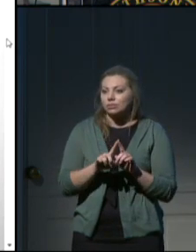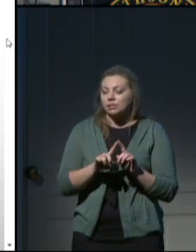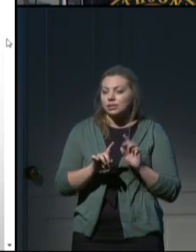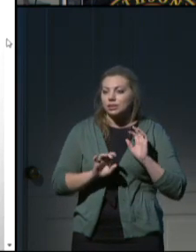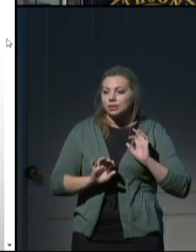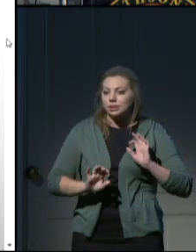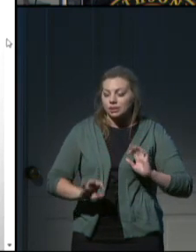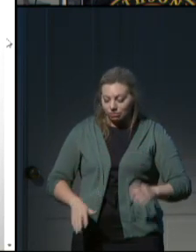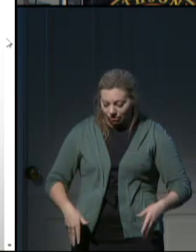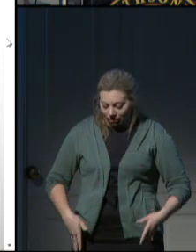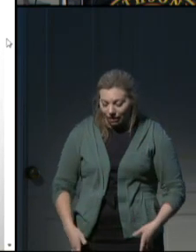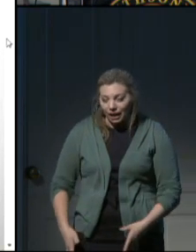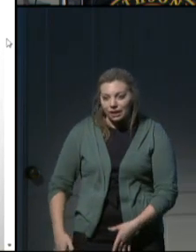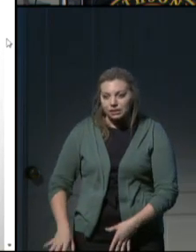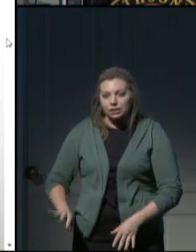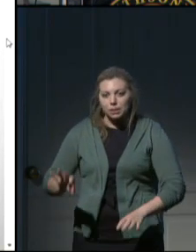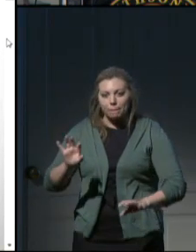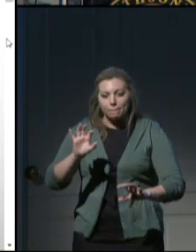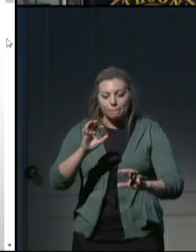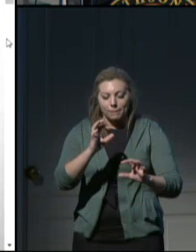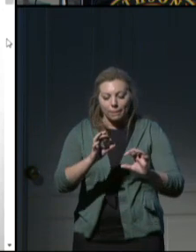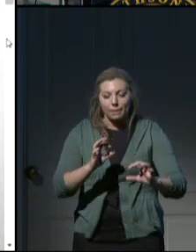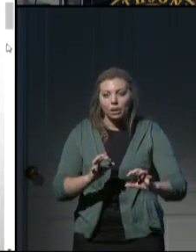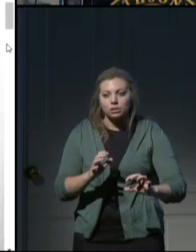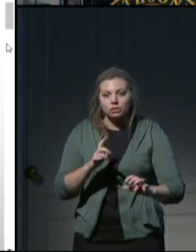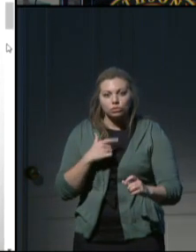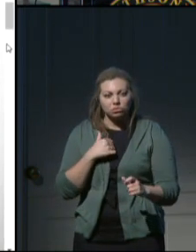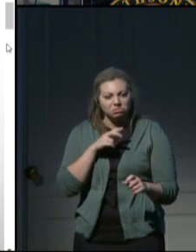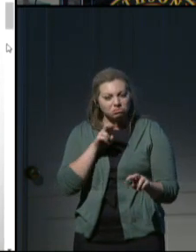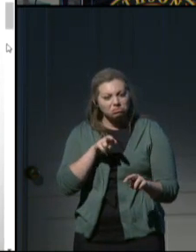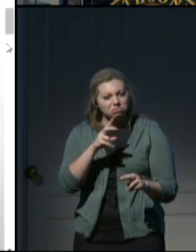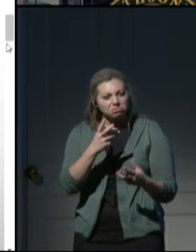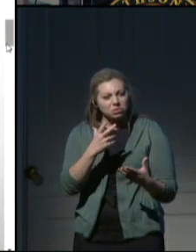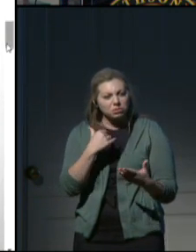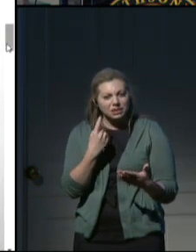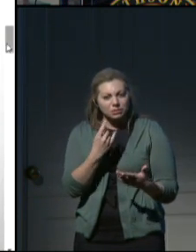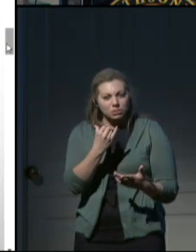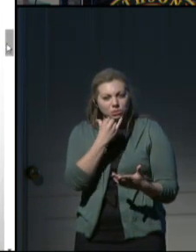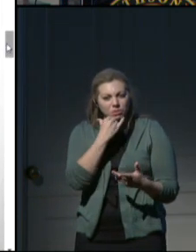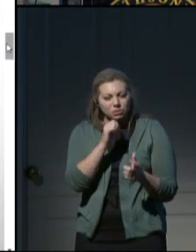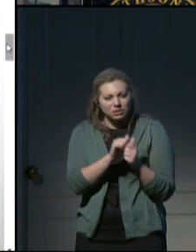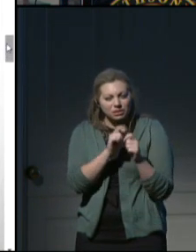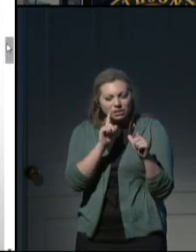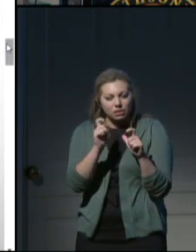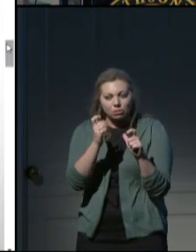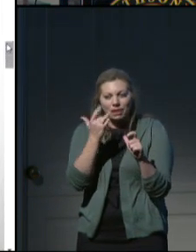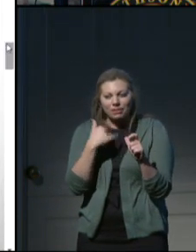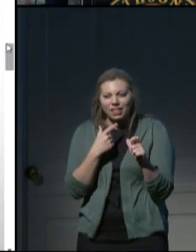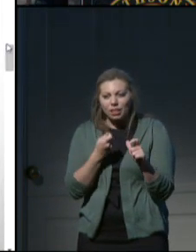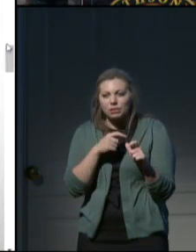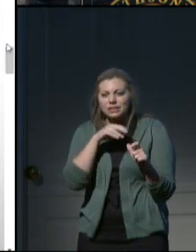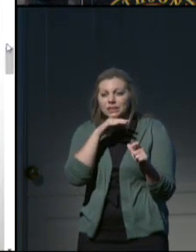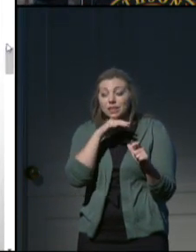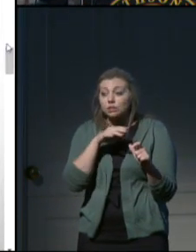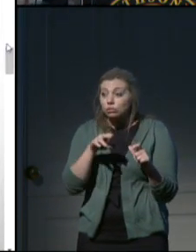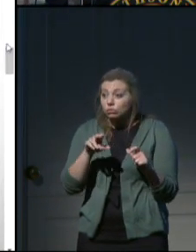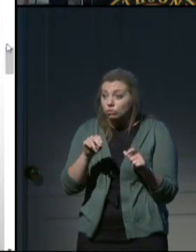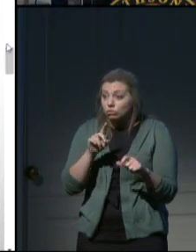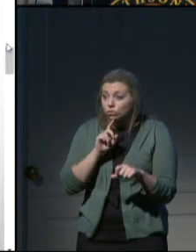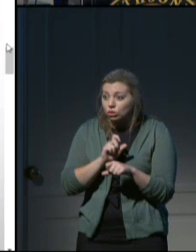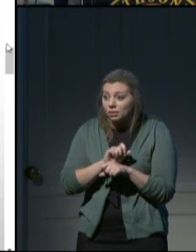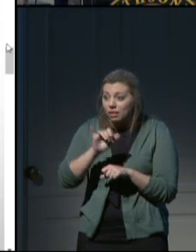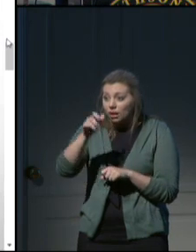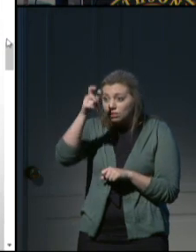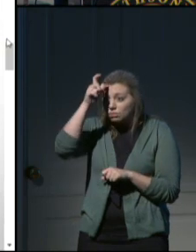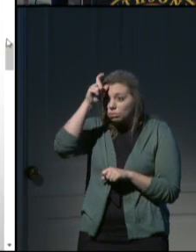the lower part of the legs that when we got the footage first, we thought, oh, there must be something wrong with the camera because it was a little bit dusty. But it's actually